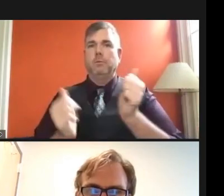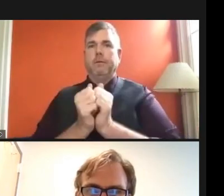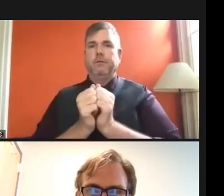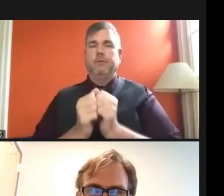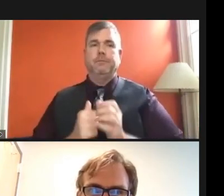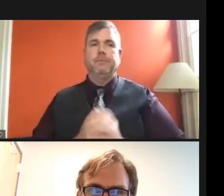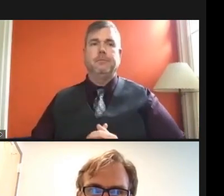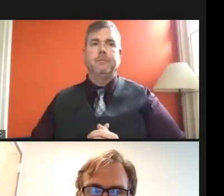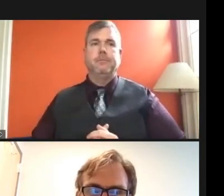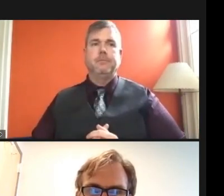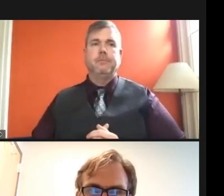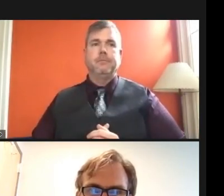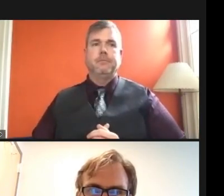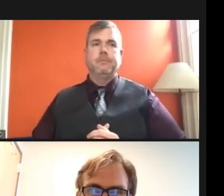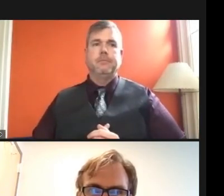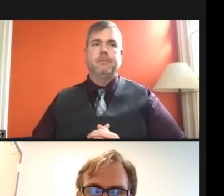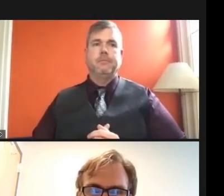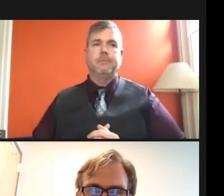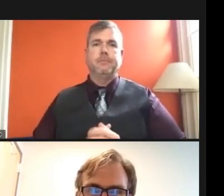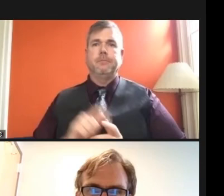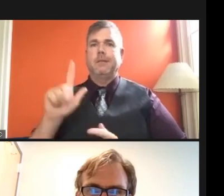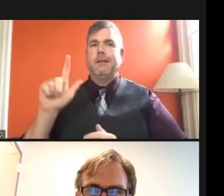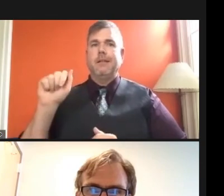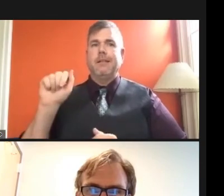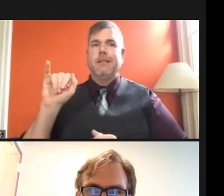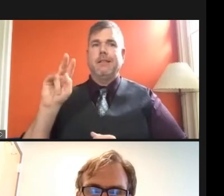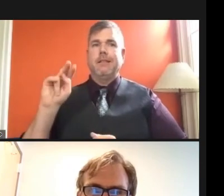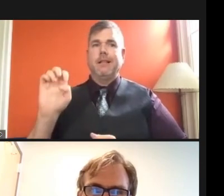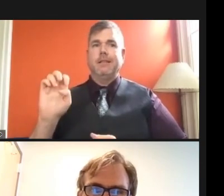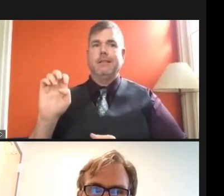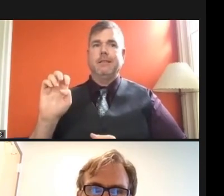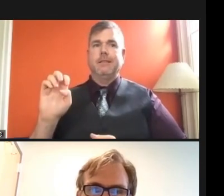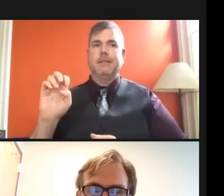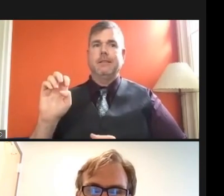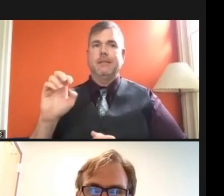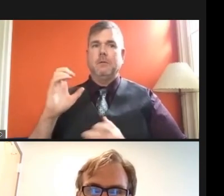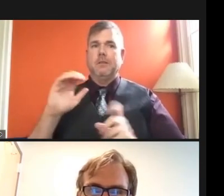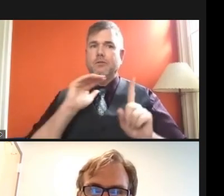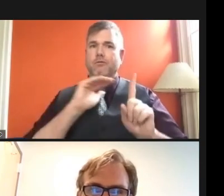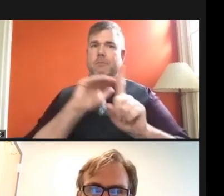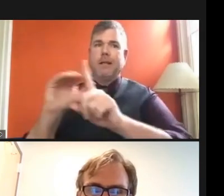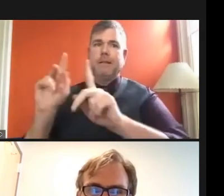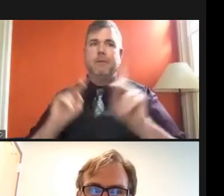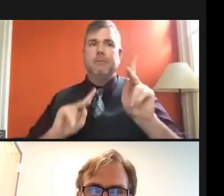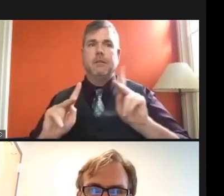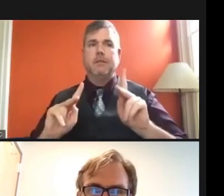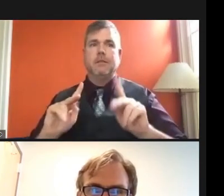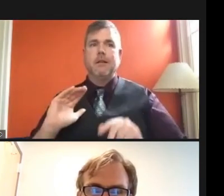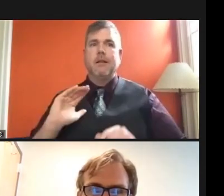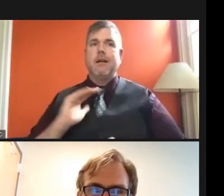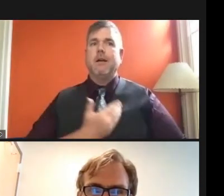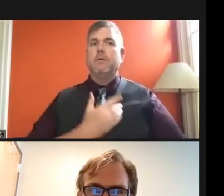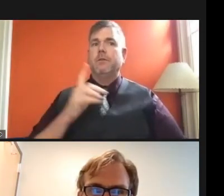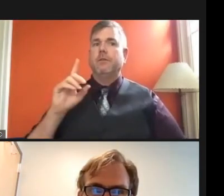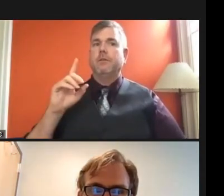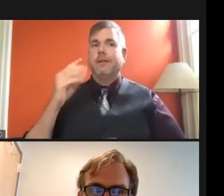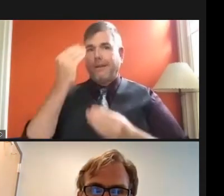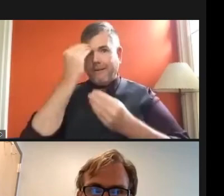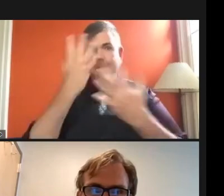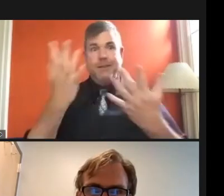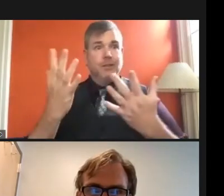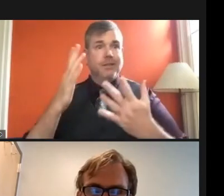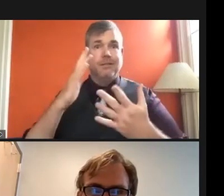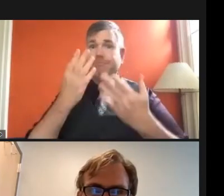public, not only the great graphs that Dr. Willis shared during his portion of the presentation, but downloadable data on a daily basis